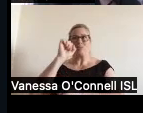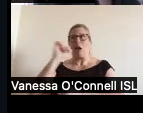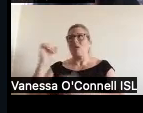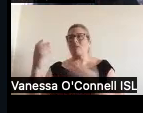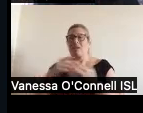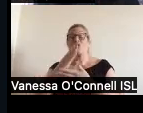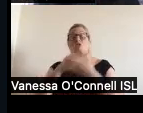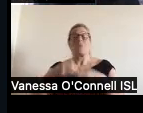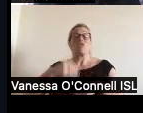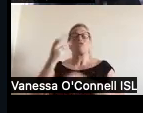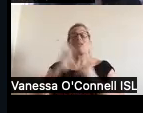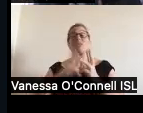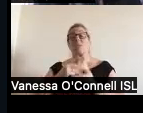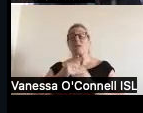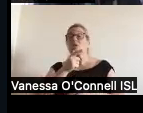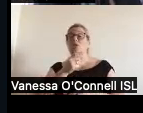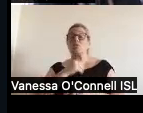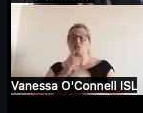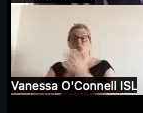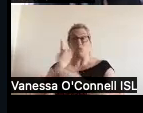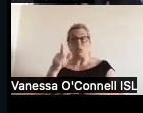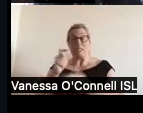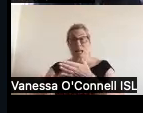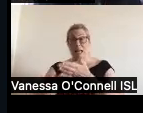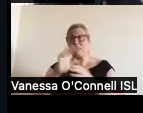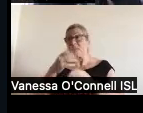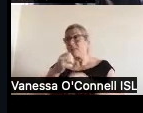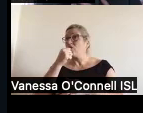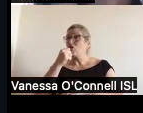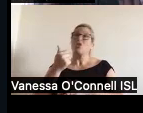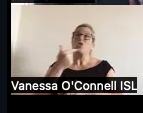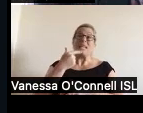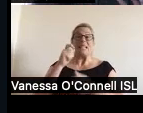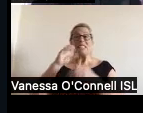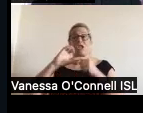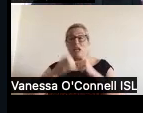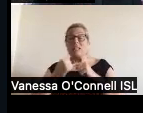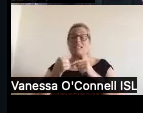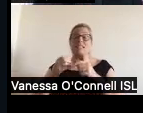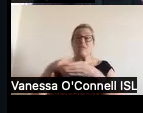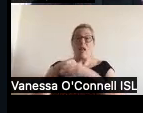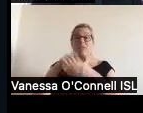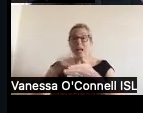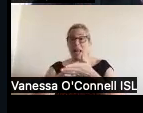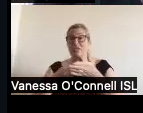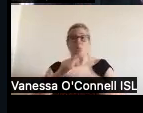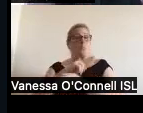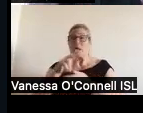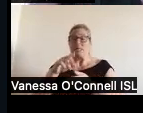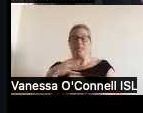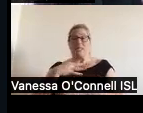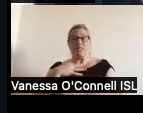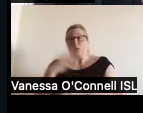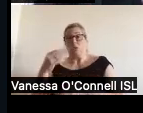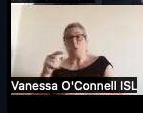spoke to during this election, who were maybe first-time women or maybe running for the second time, weren't elected because they were put in seats they couldn't win, or they were put